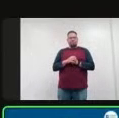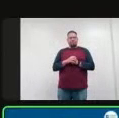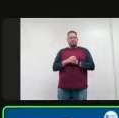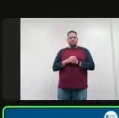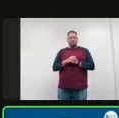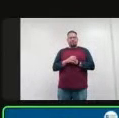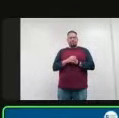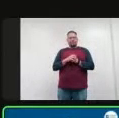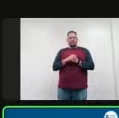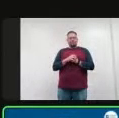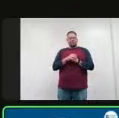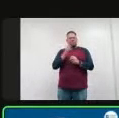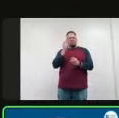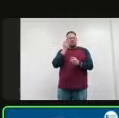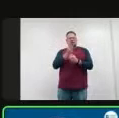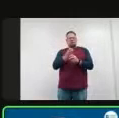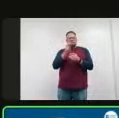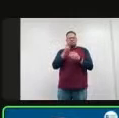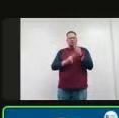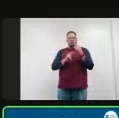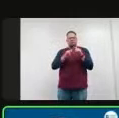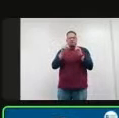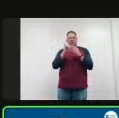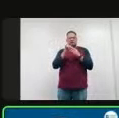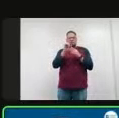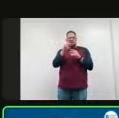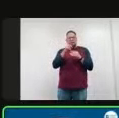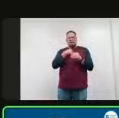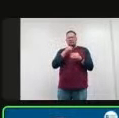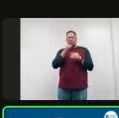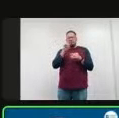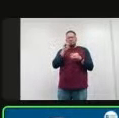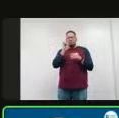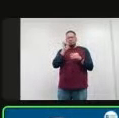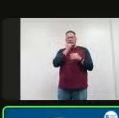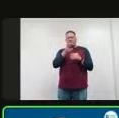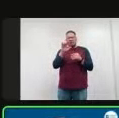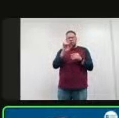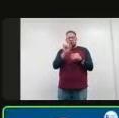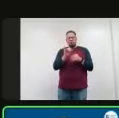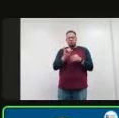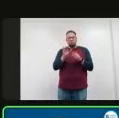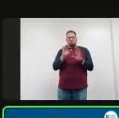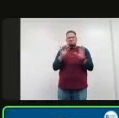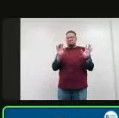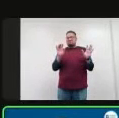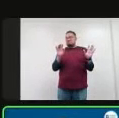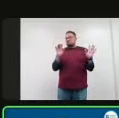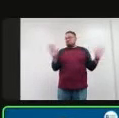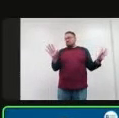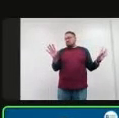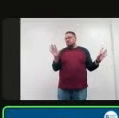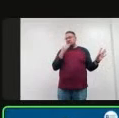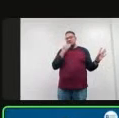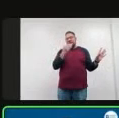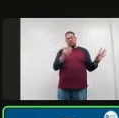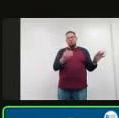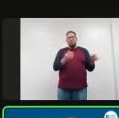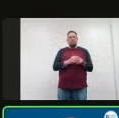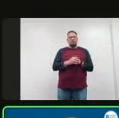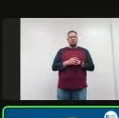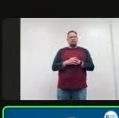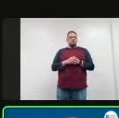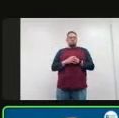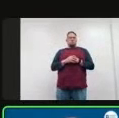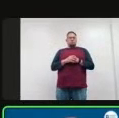That is going to be hard to read, but that's okay. And I misspelled something, but yes. Thank you for that. With those changes,